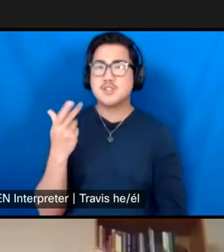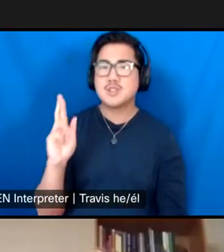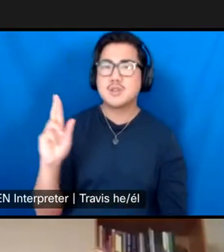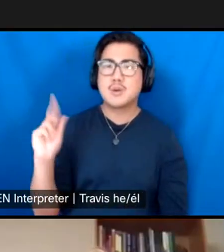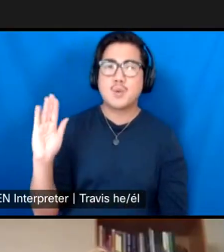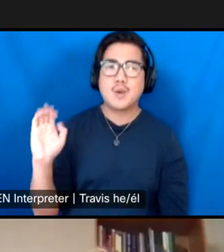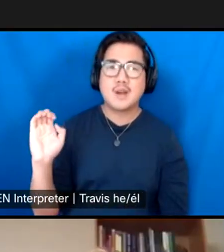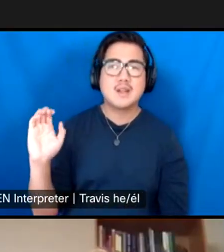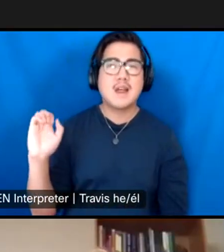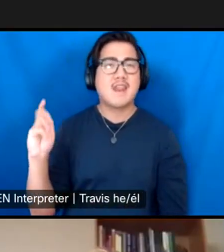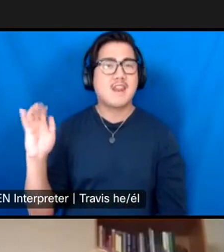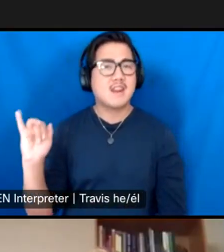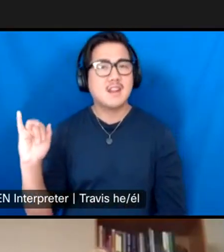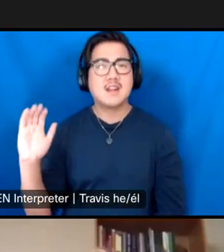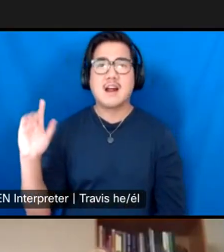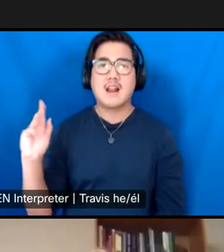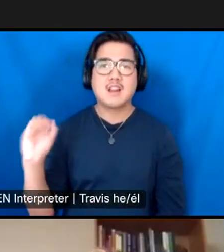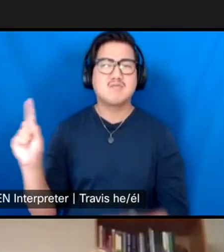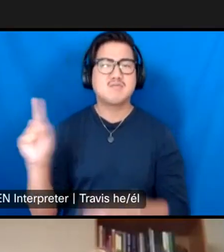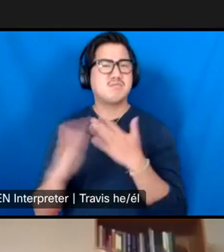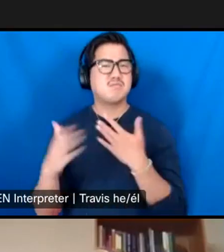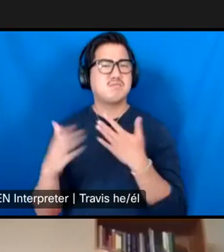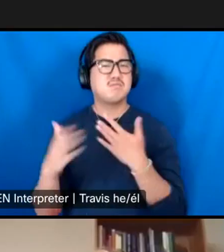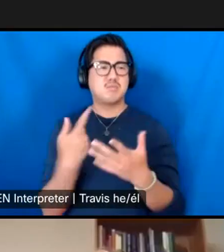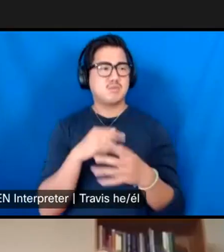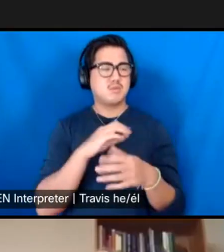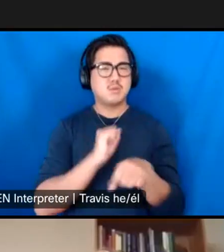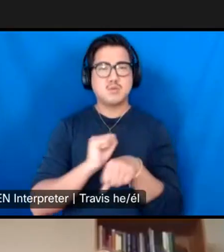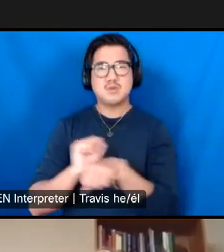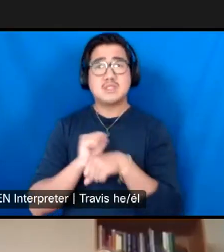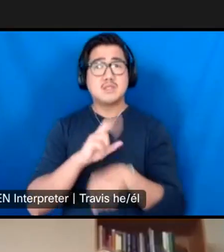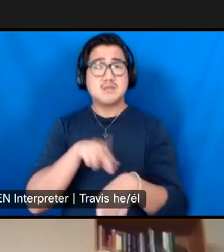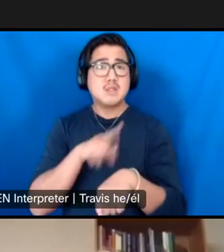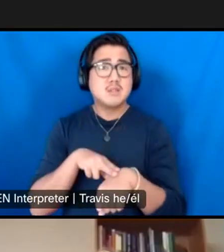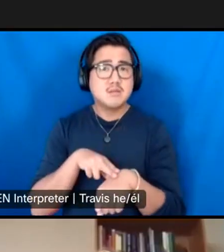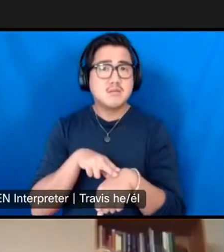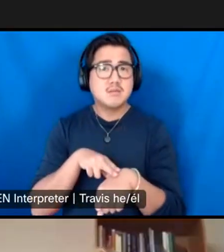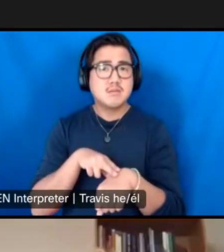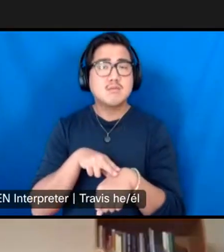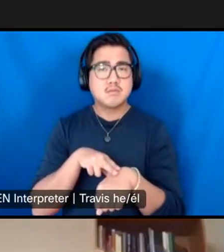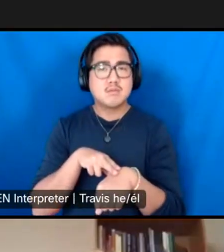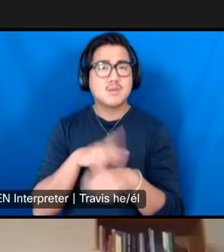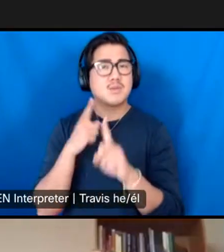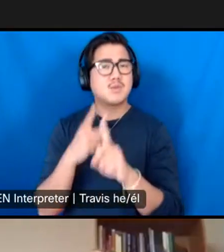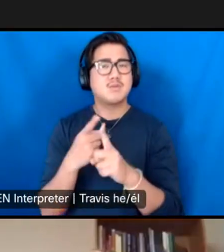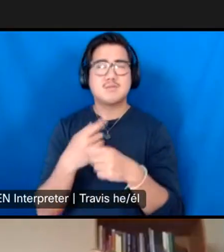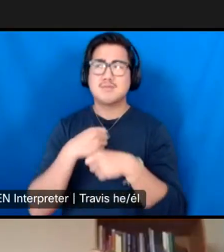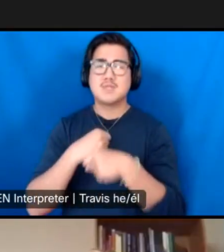class, sexuality, you name it, nationality, to create a better